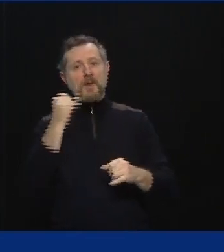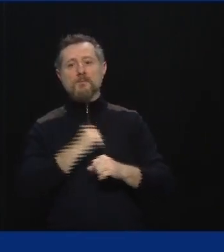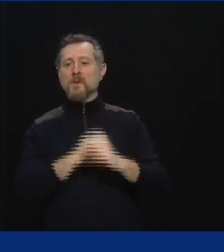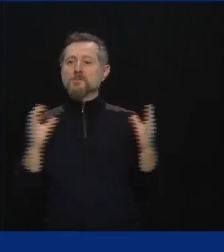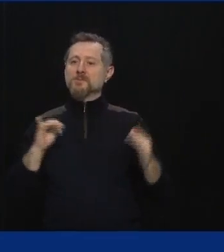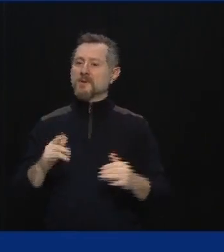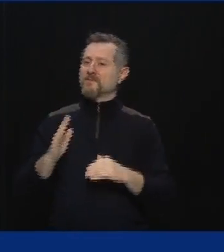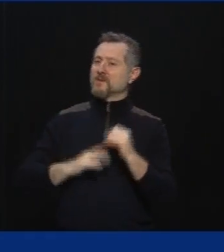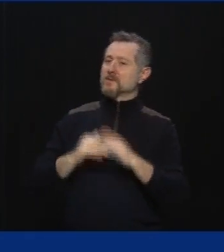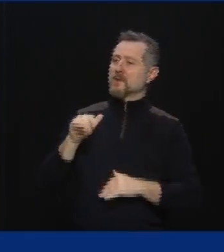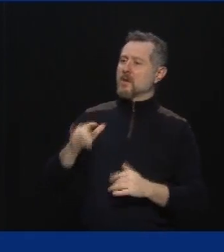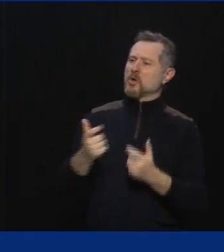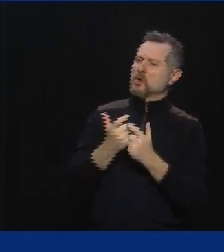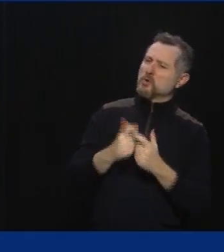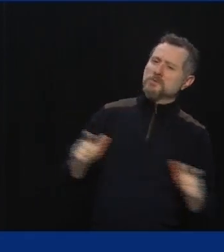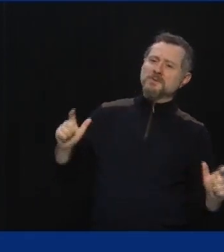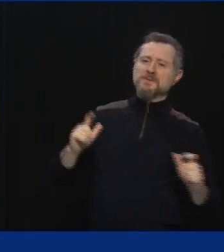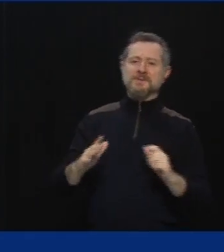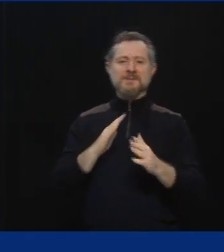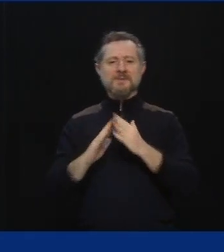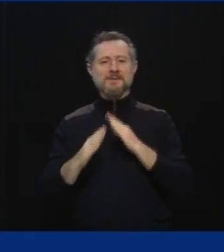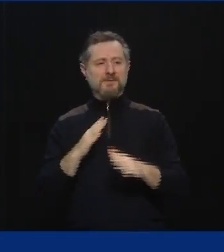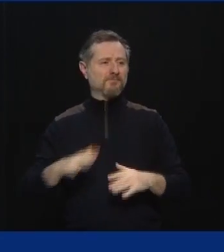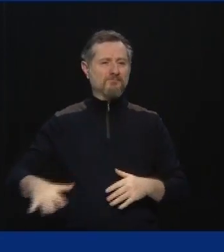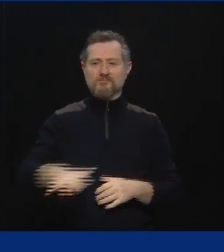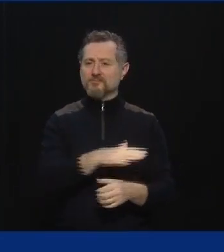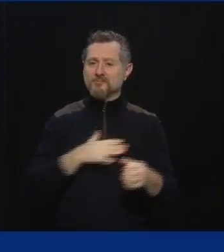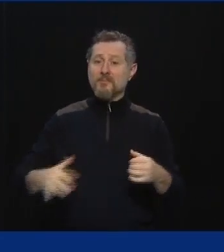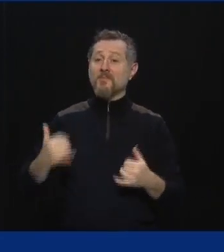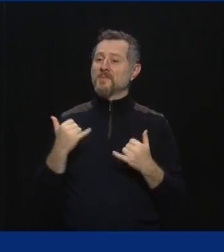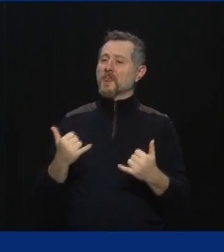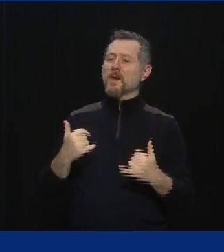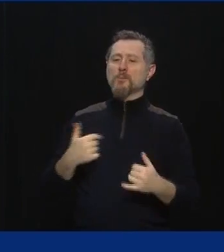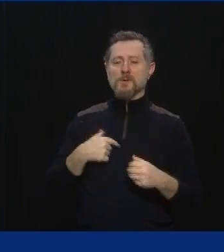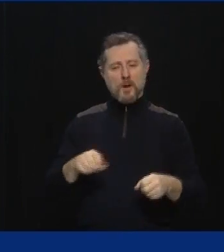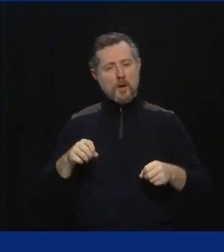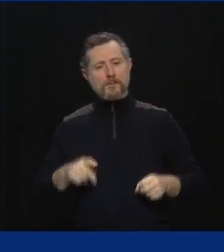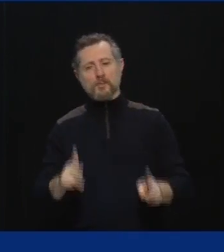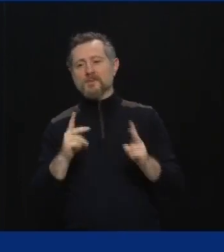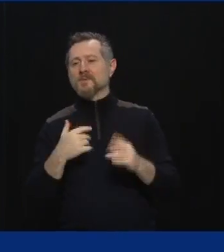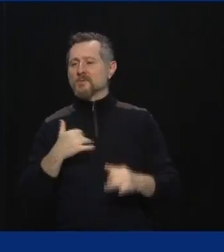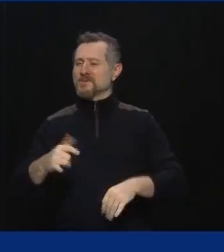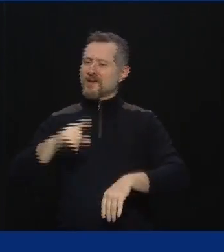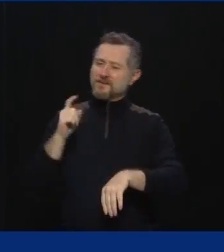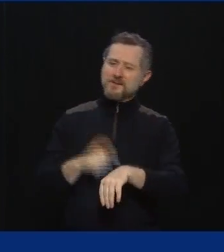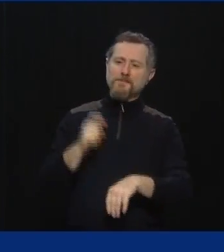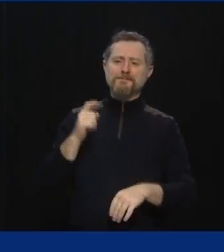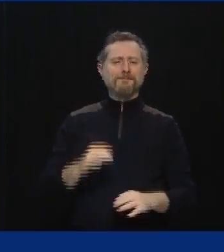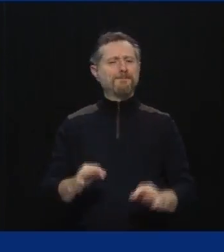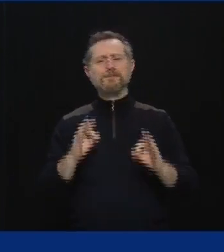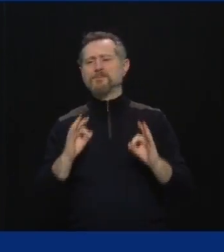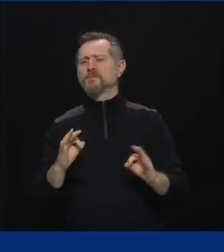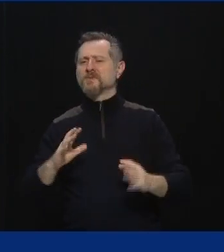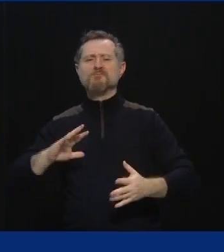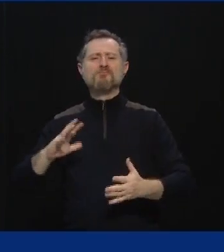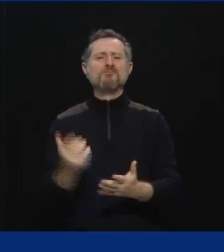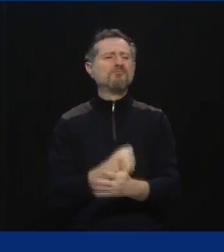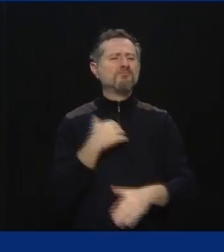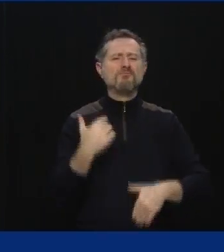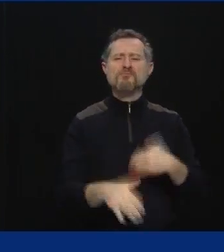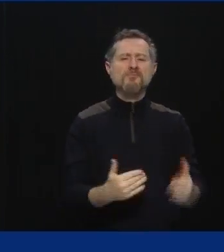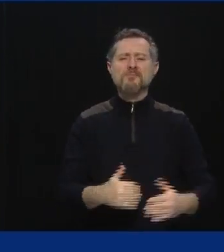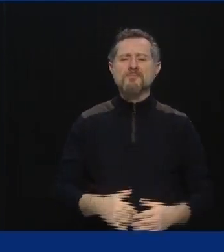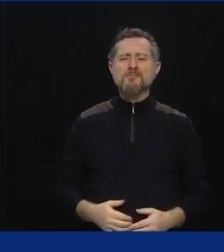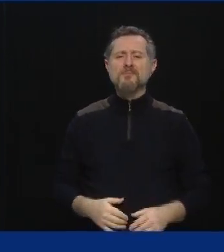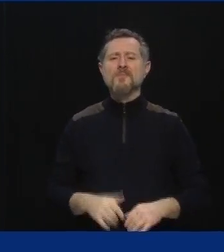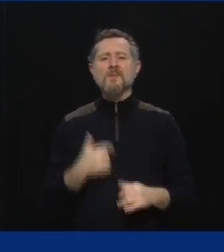city and this great region. And now I want those opportunities. So we have met the moment, and the moment is now. And we need to continue